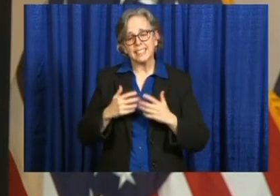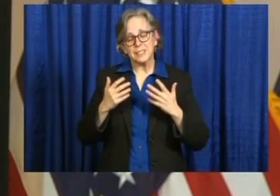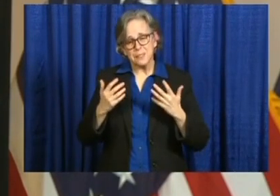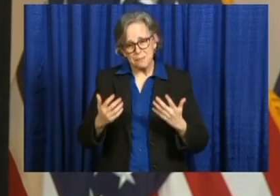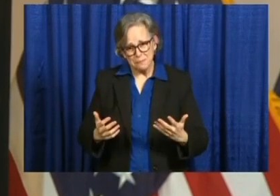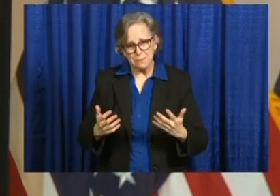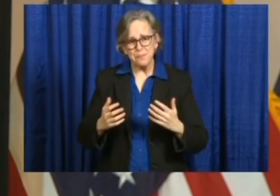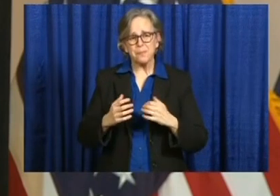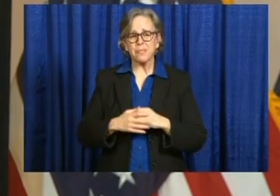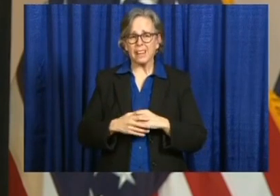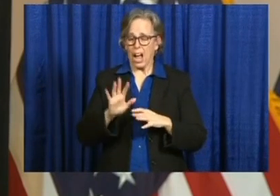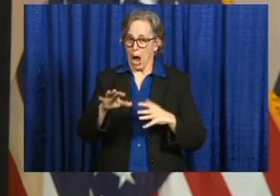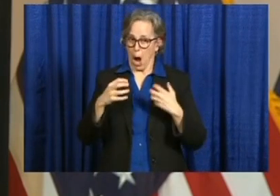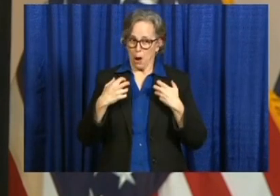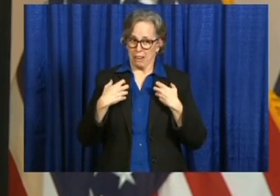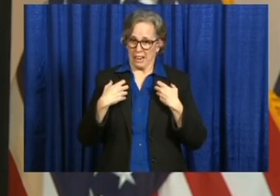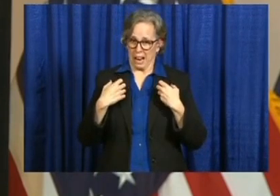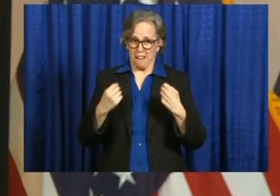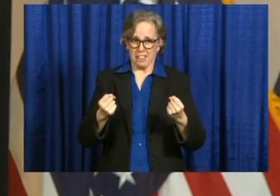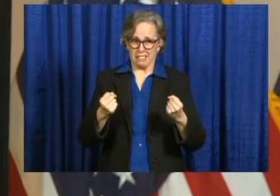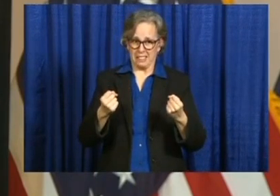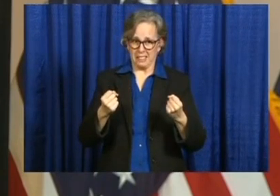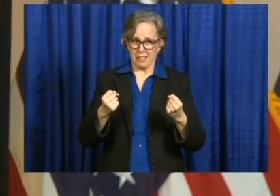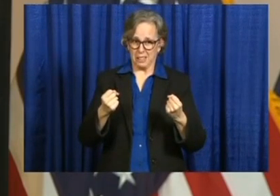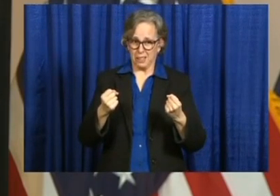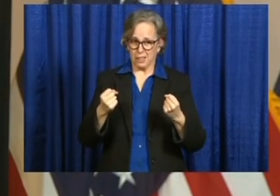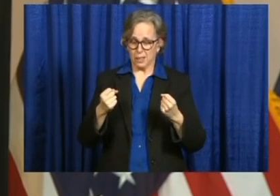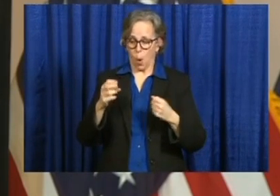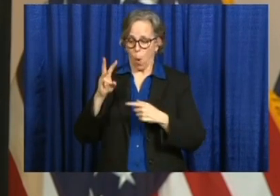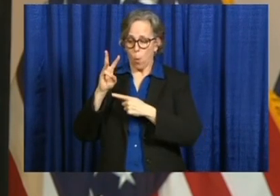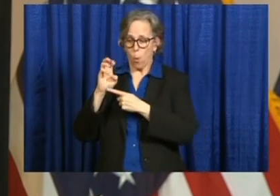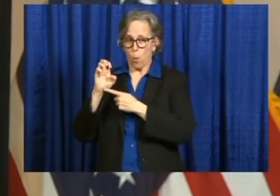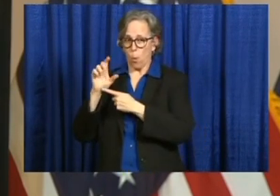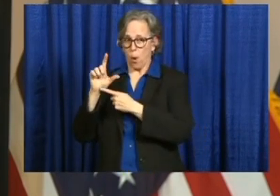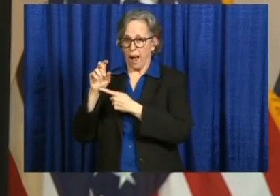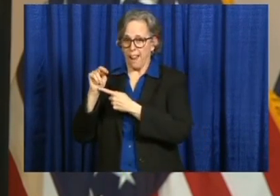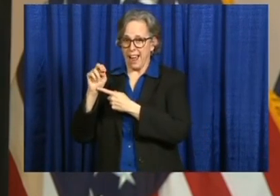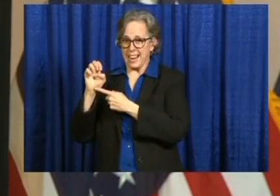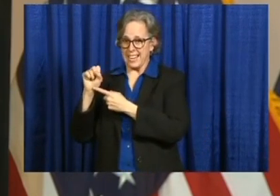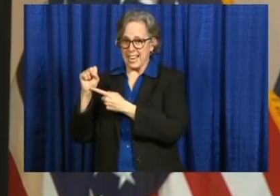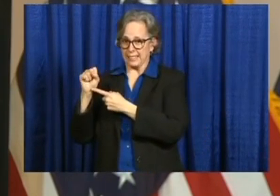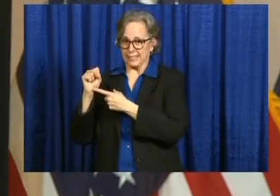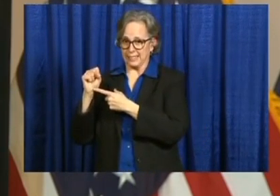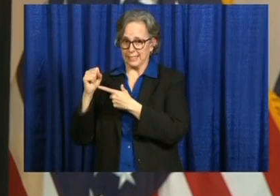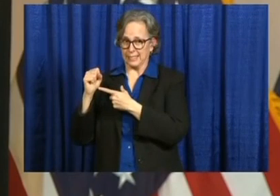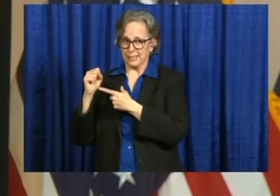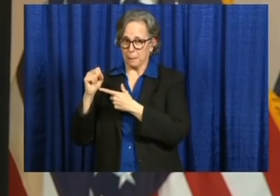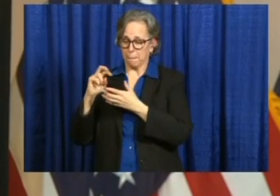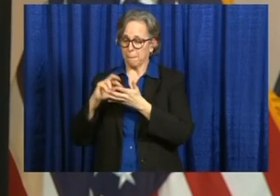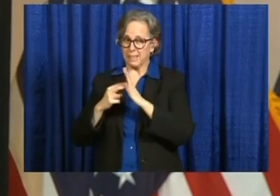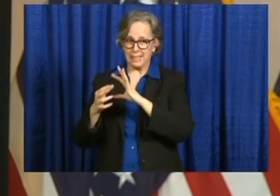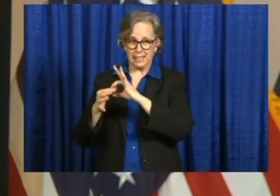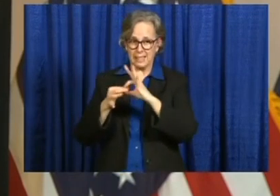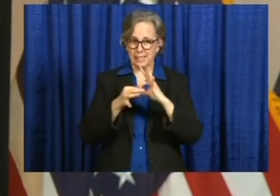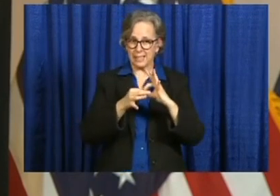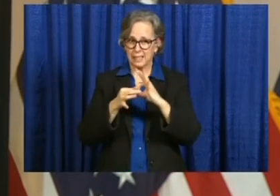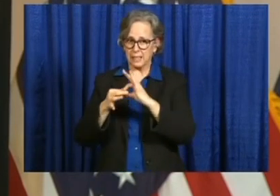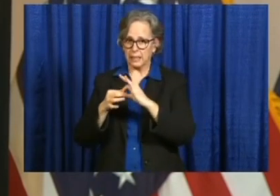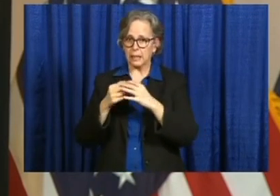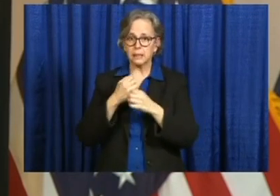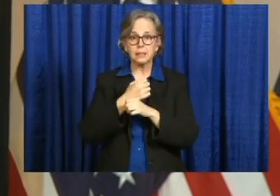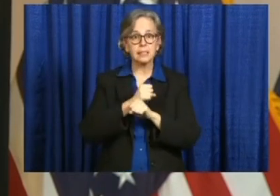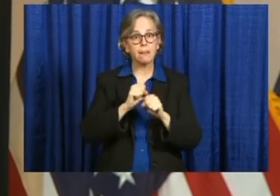recovery and wellness, it takes a lot to be well and stay well, and that includes having a safe place to live,